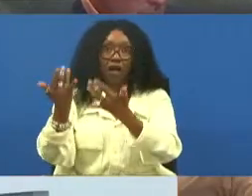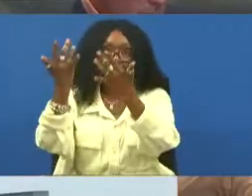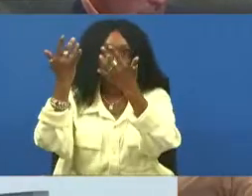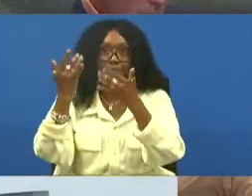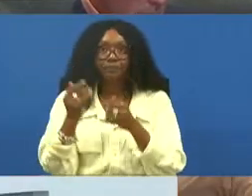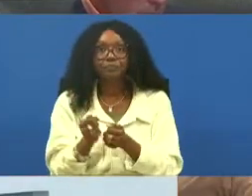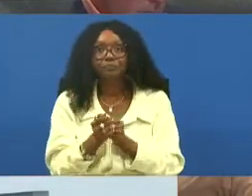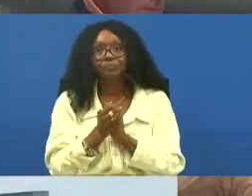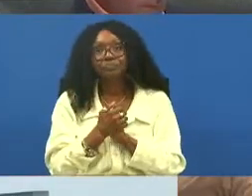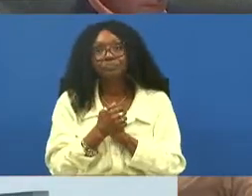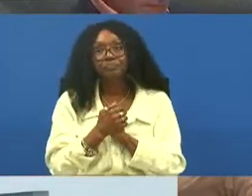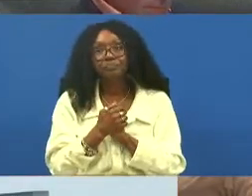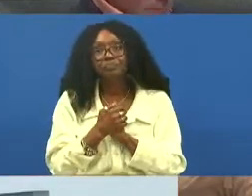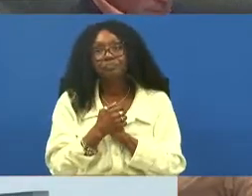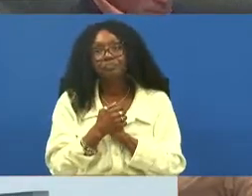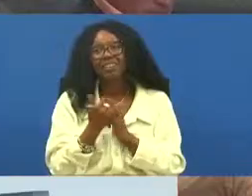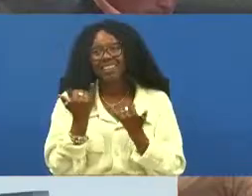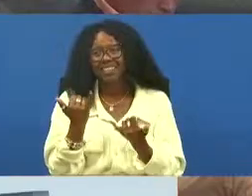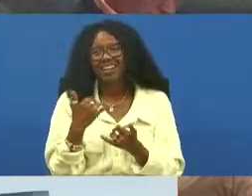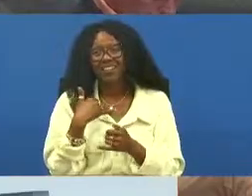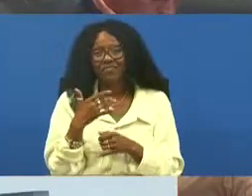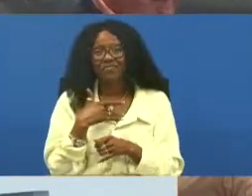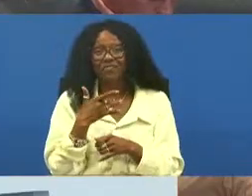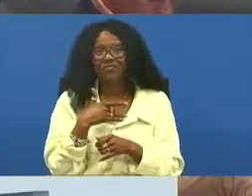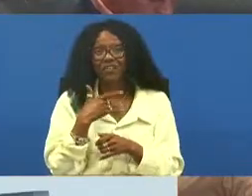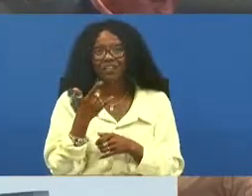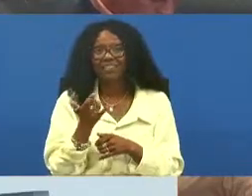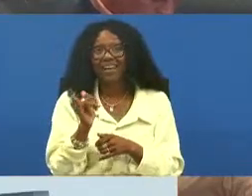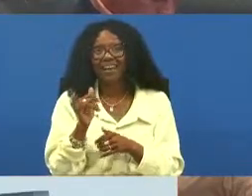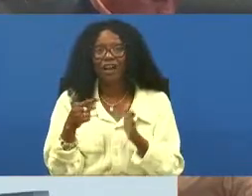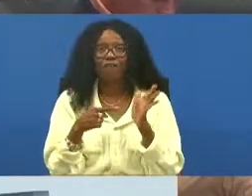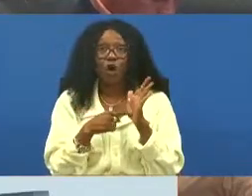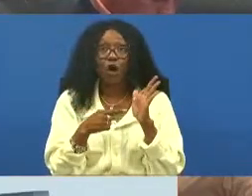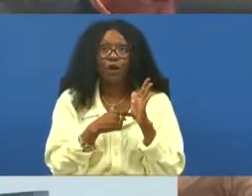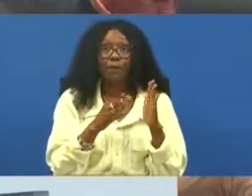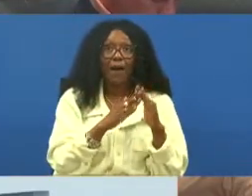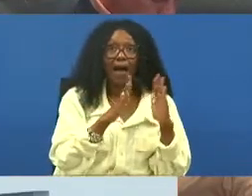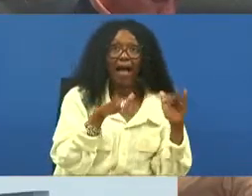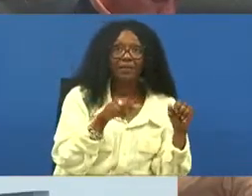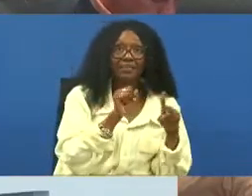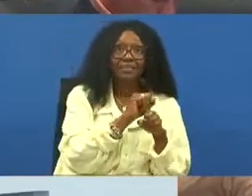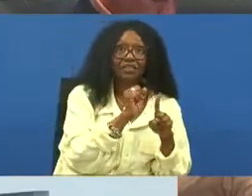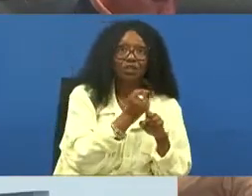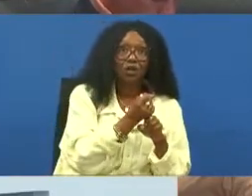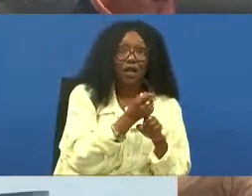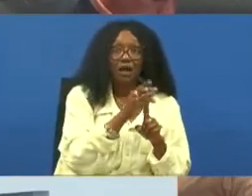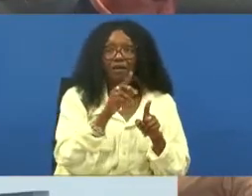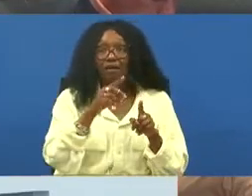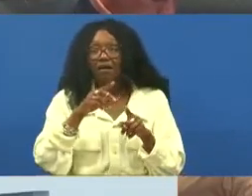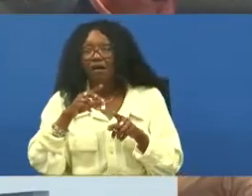I feel like it's kind of come down to, an affordable housing situation versus the personal preference.